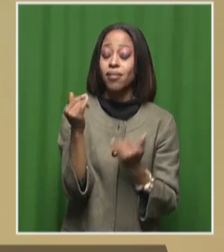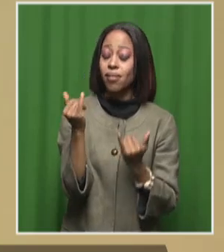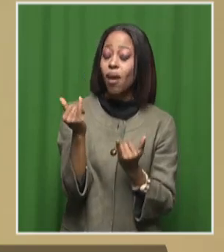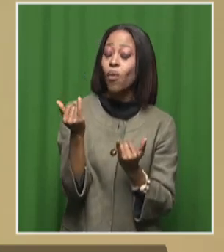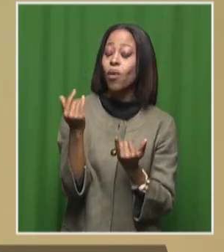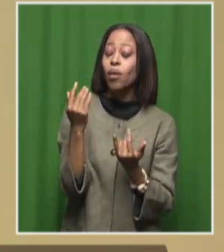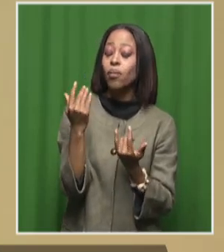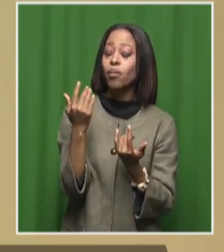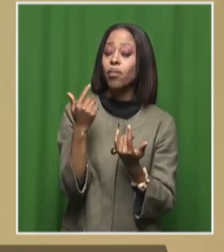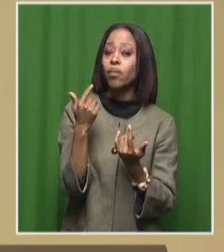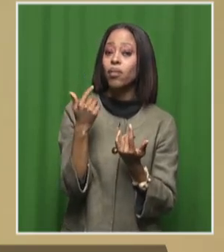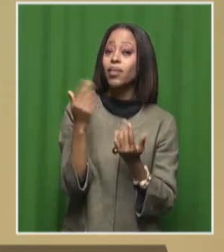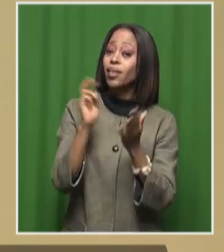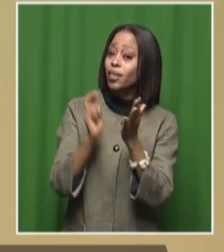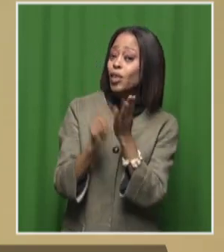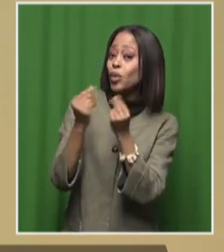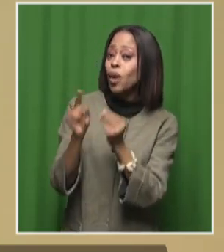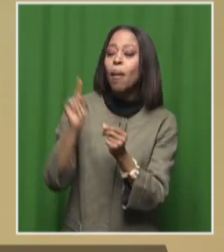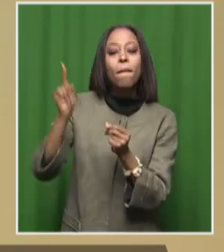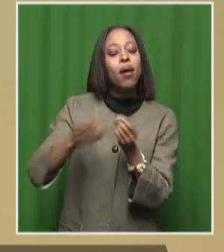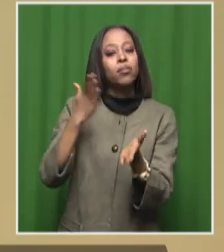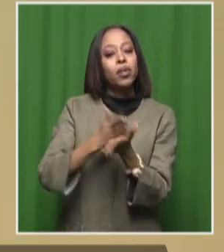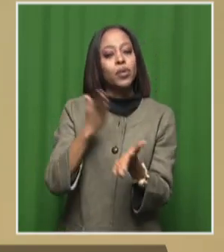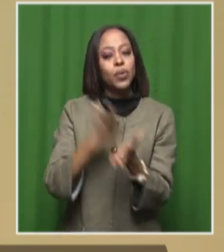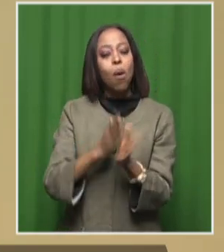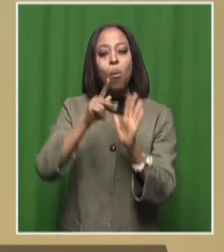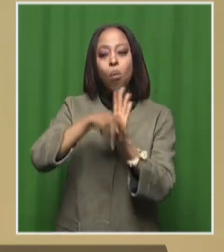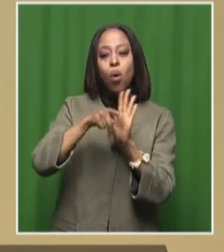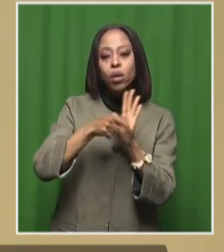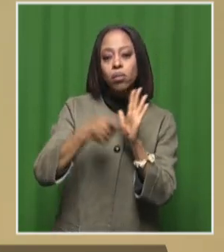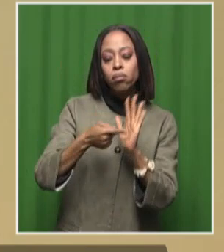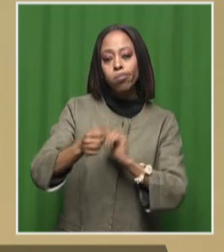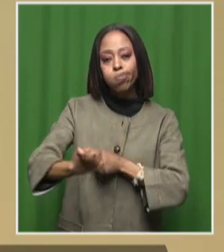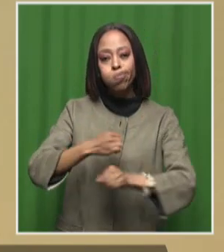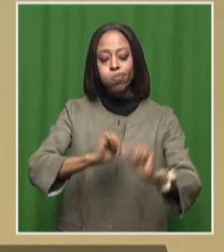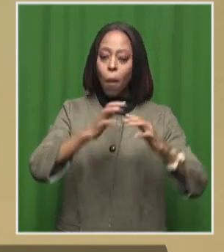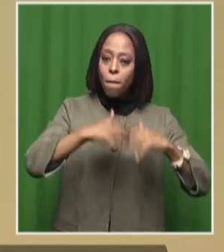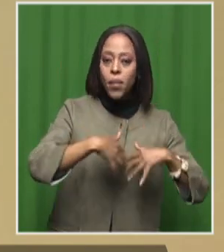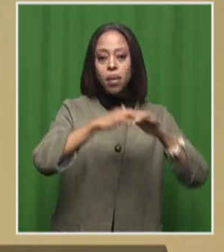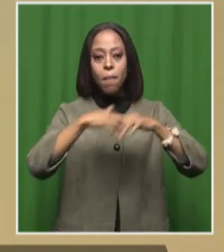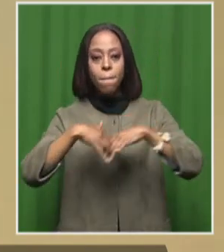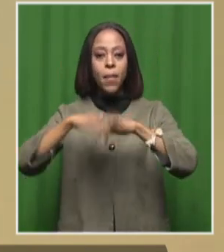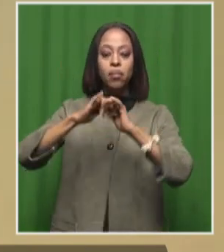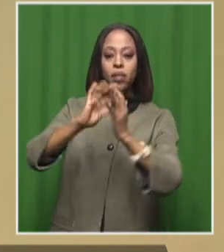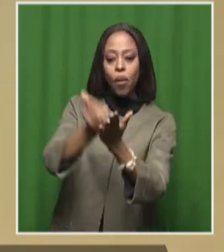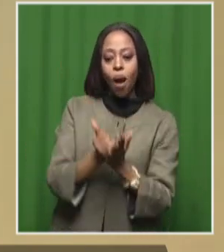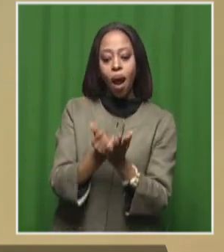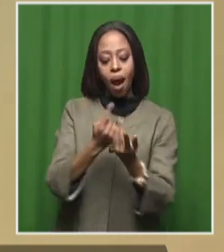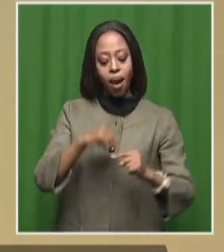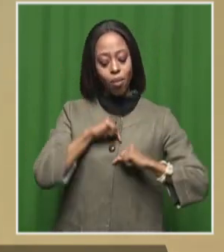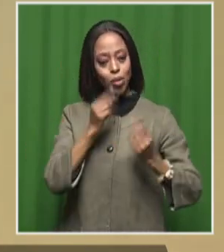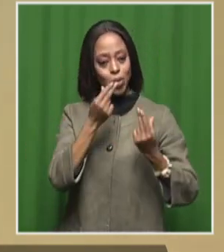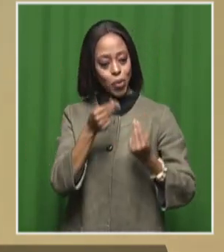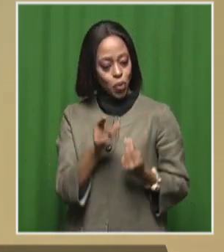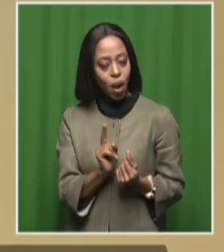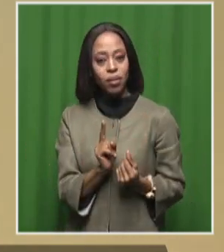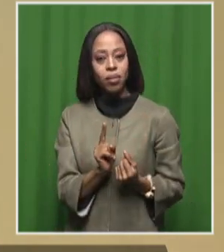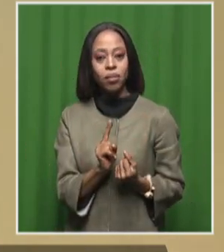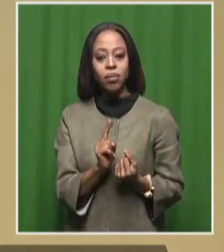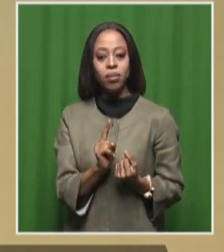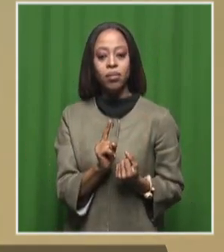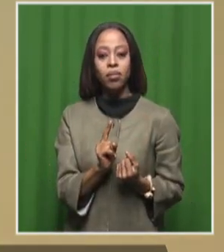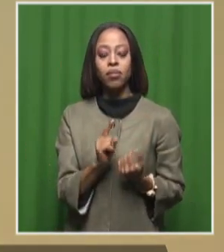number one, we have to ensure that we have policies and strategies that help us to be able to